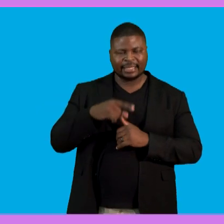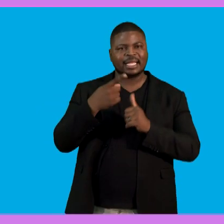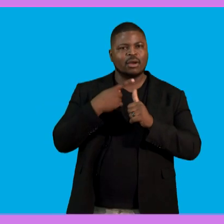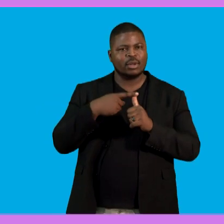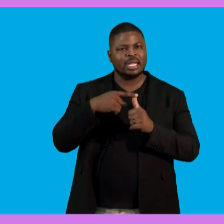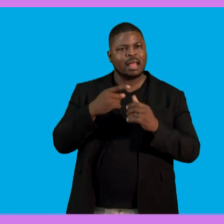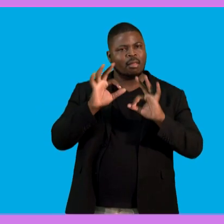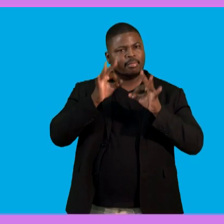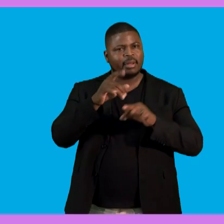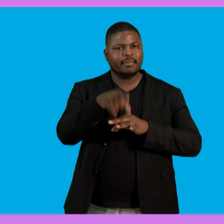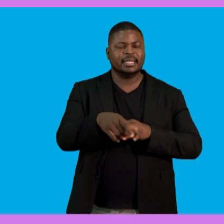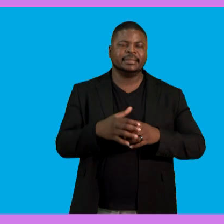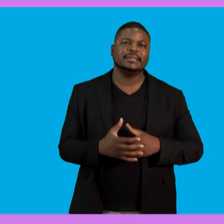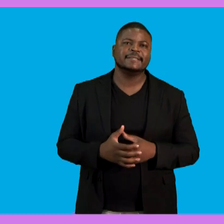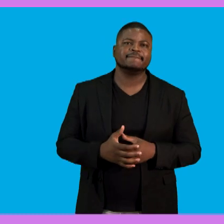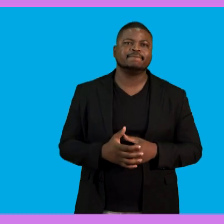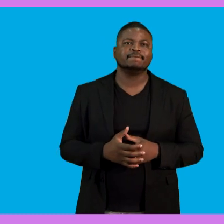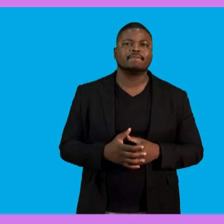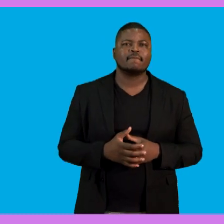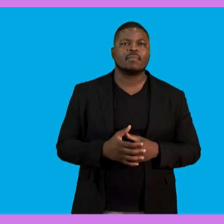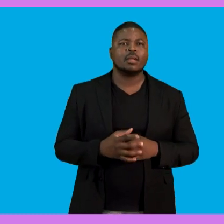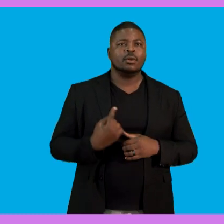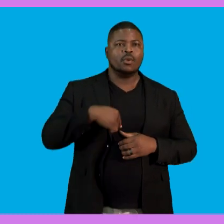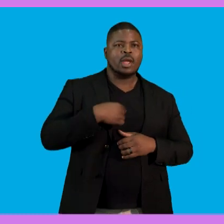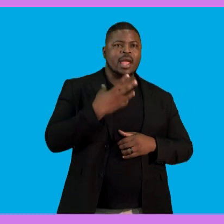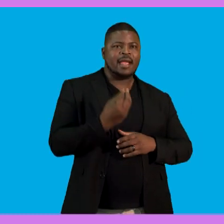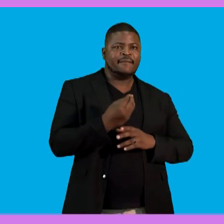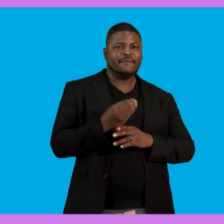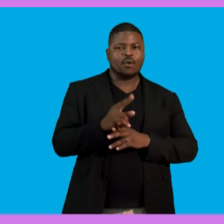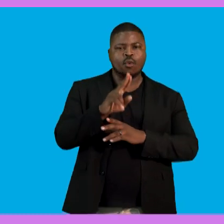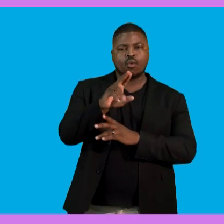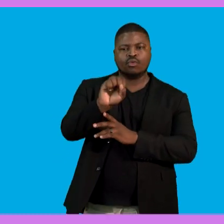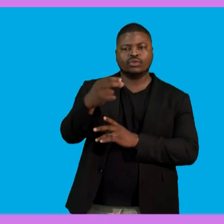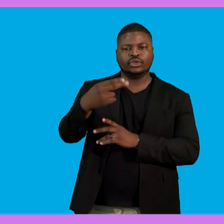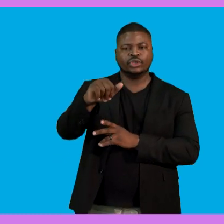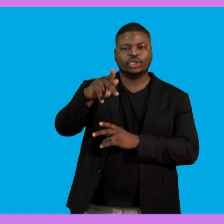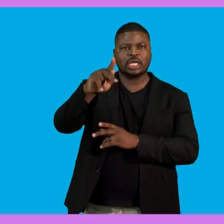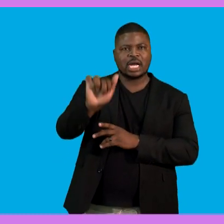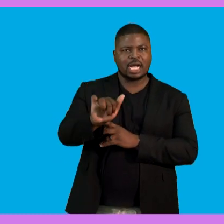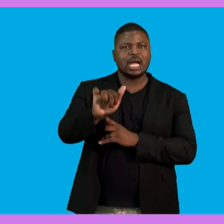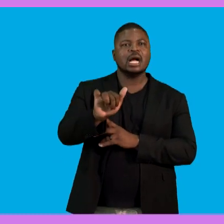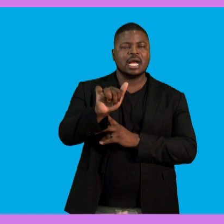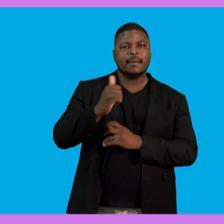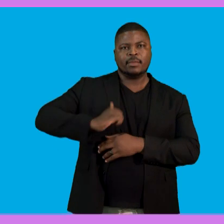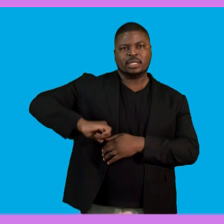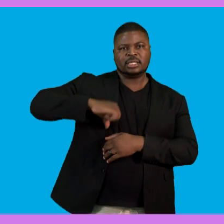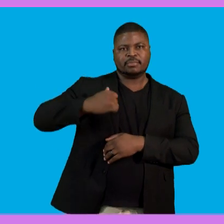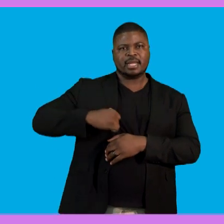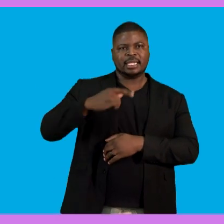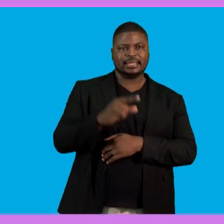The pre-knowledge practice now, you are given a financial document from Ushaka Municipality. This is